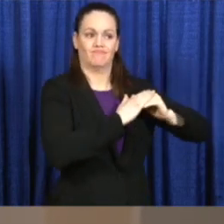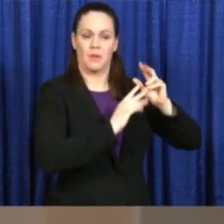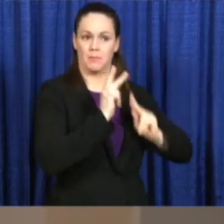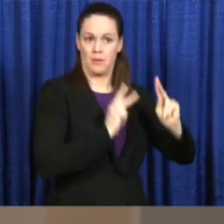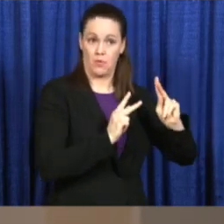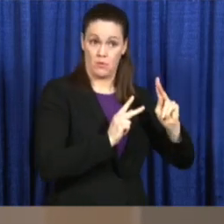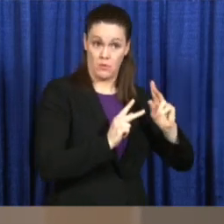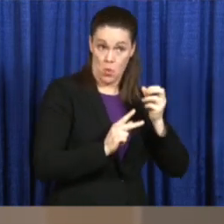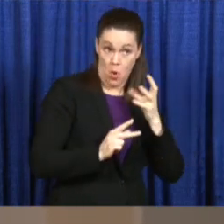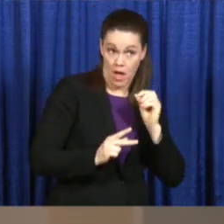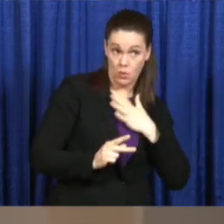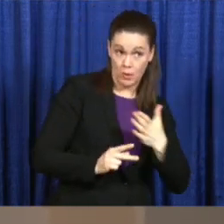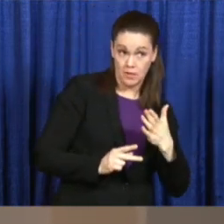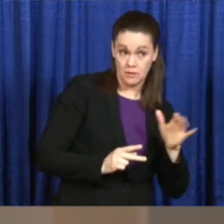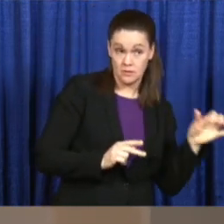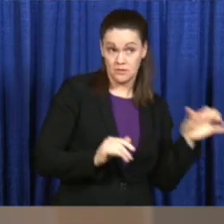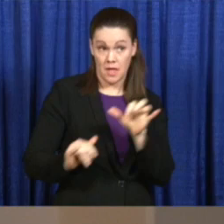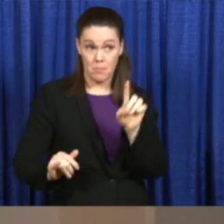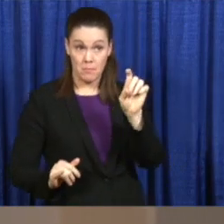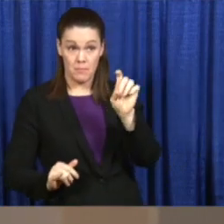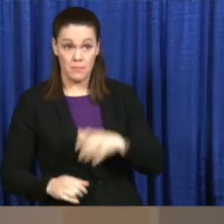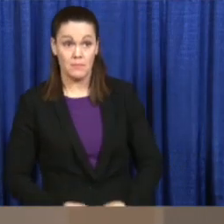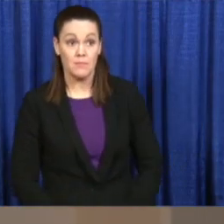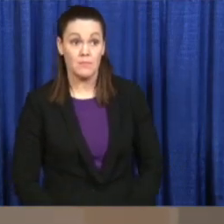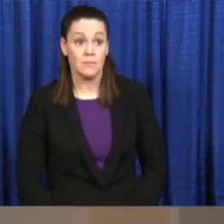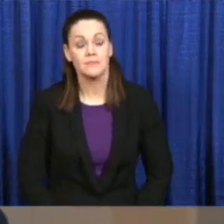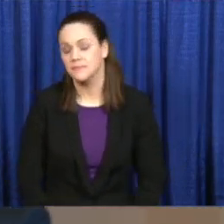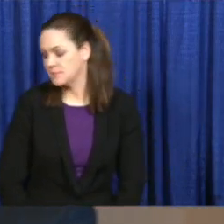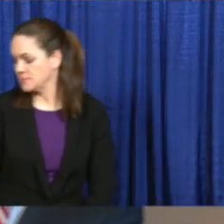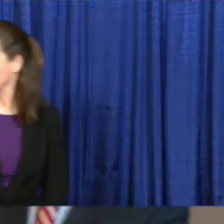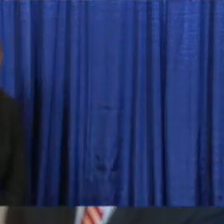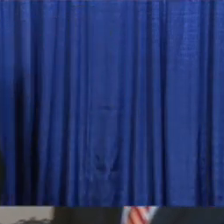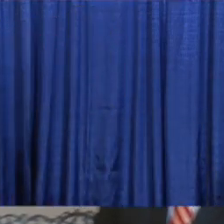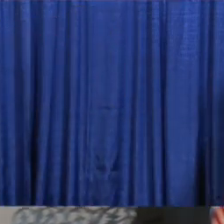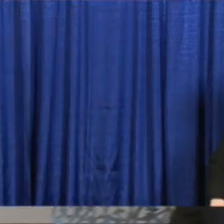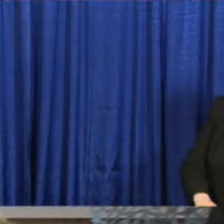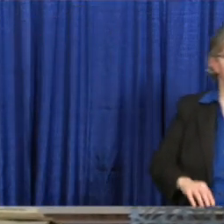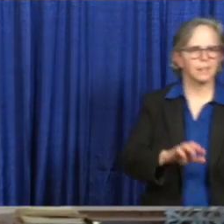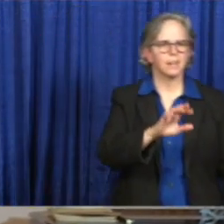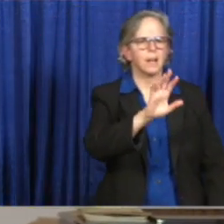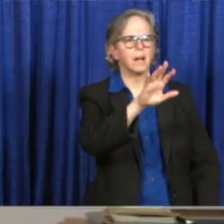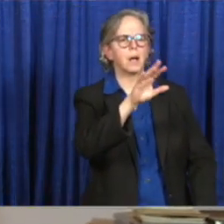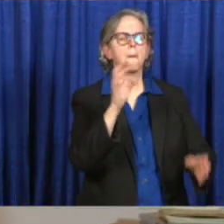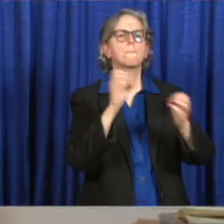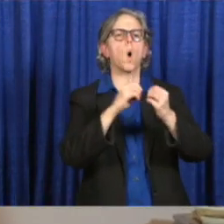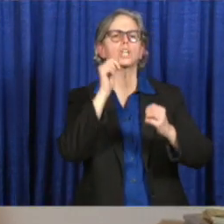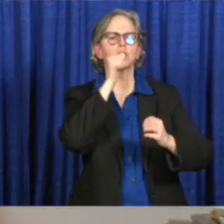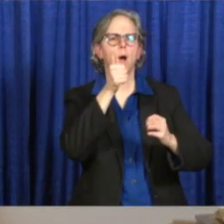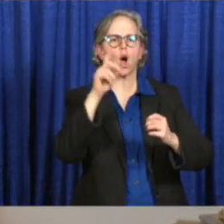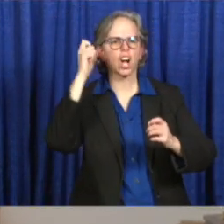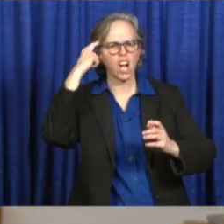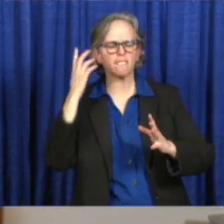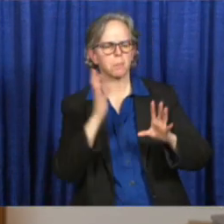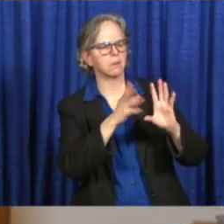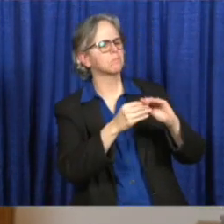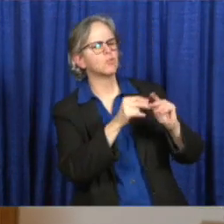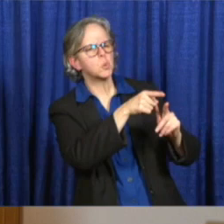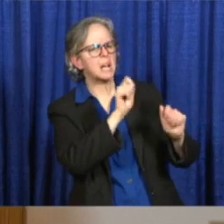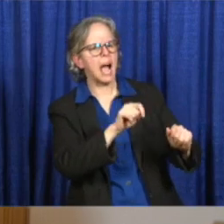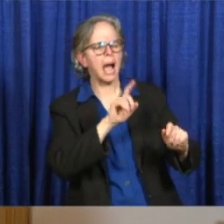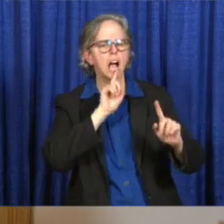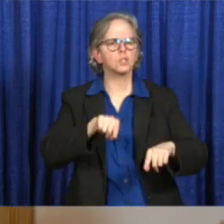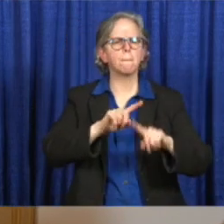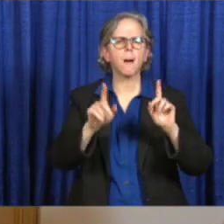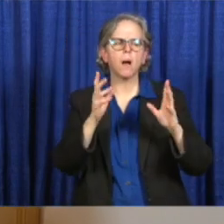at? We'll have that more for you tomorrow. John, you can answer it, but it's